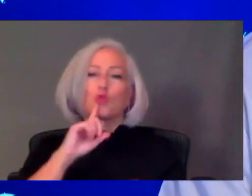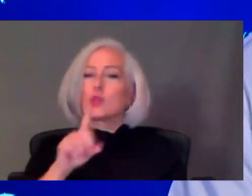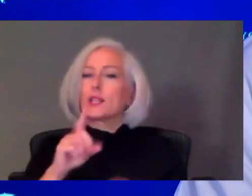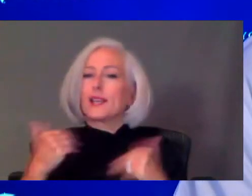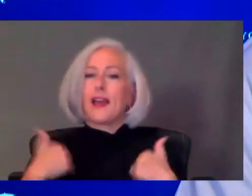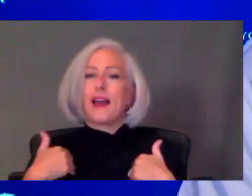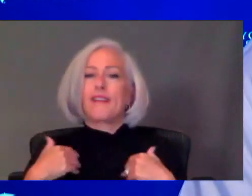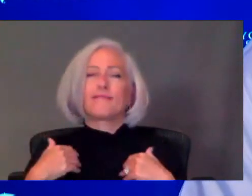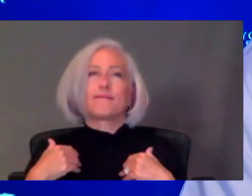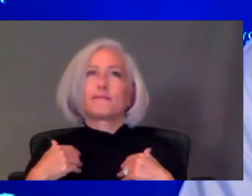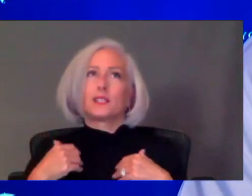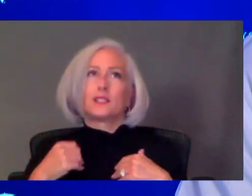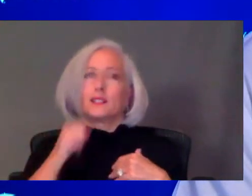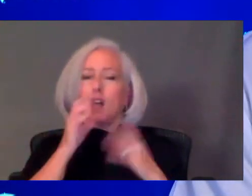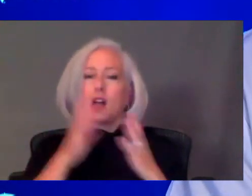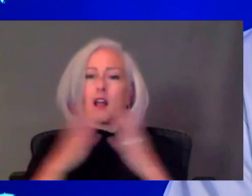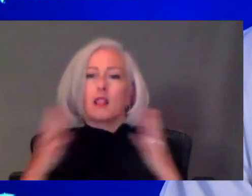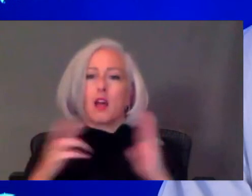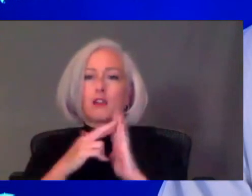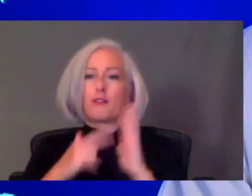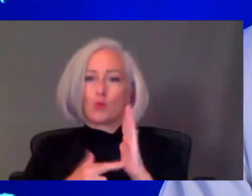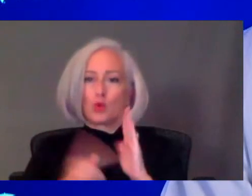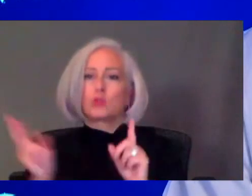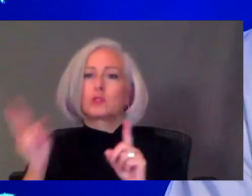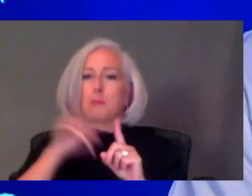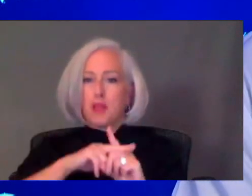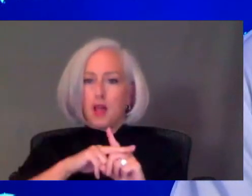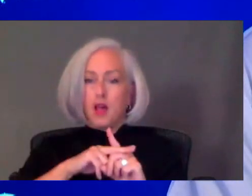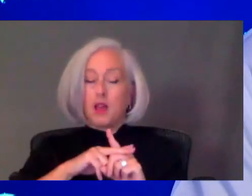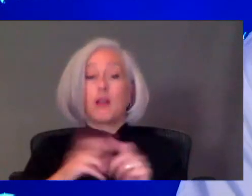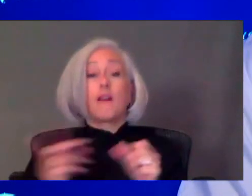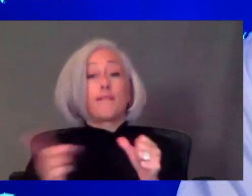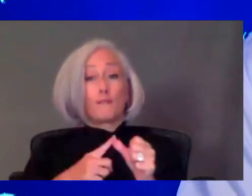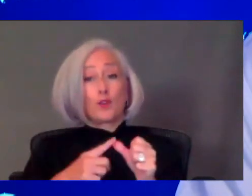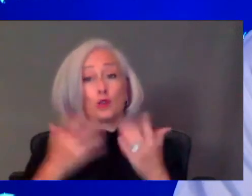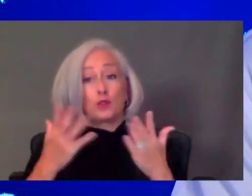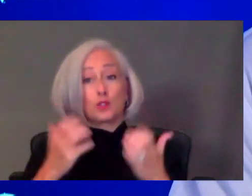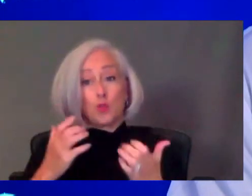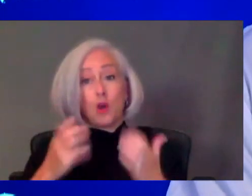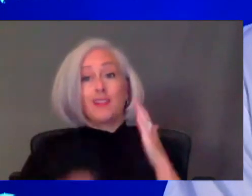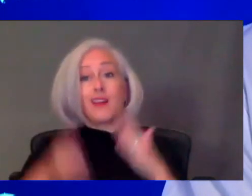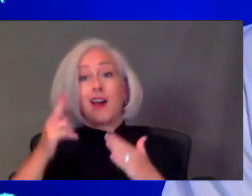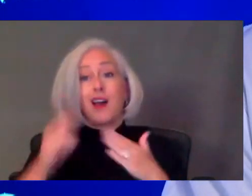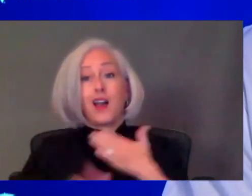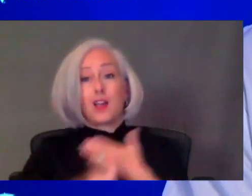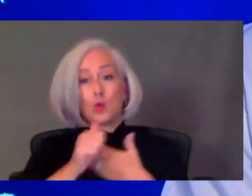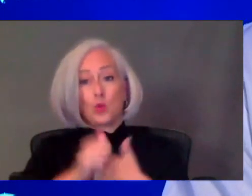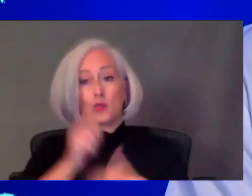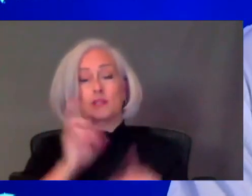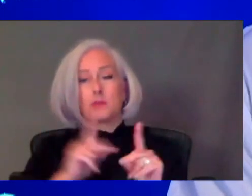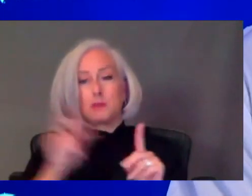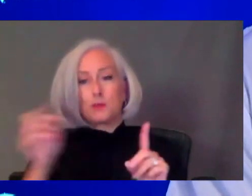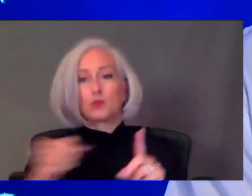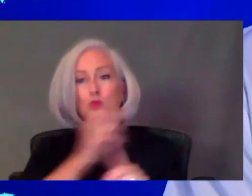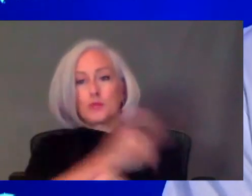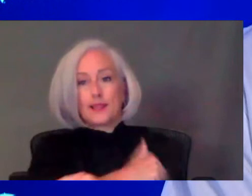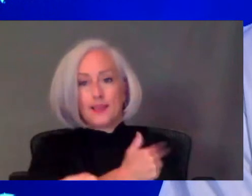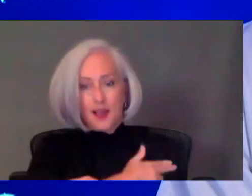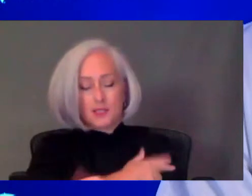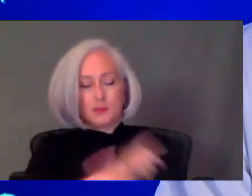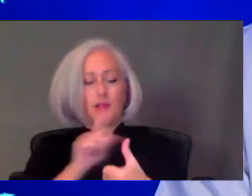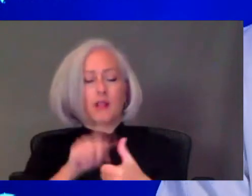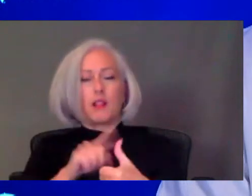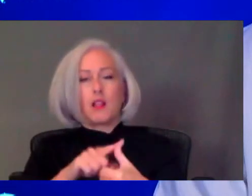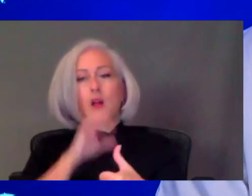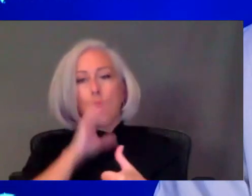above? 12. 12 and above. Christy wants to know, is this treatment for anyone with a solid organ transplant?